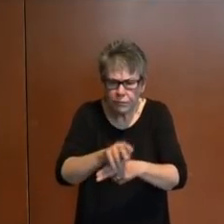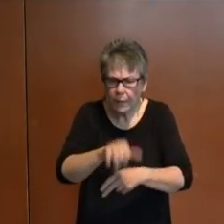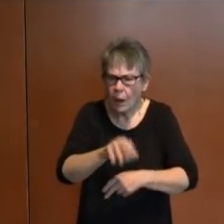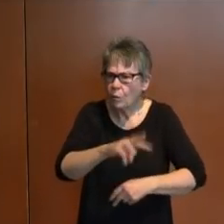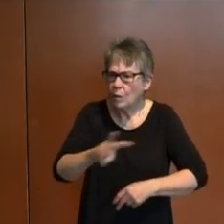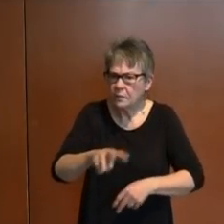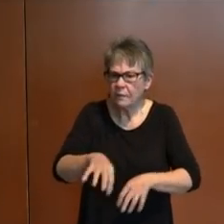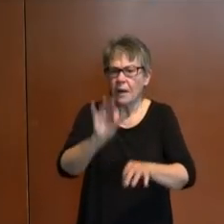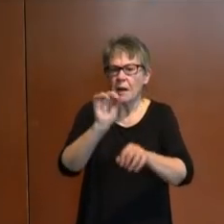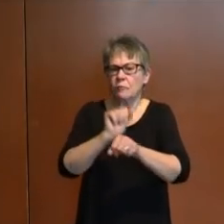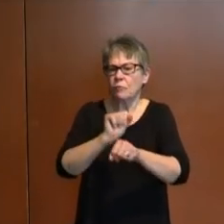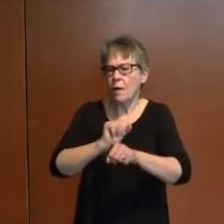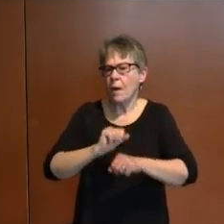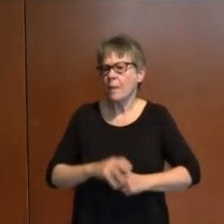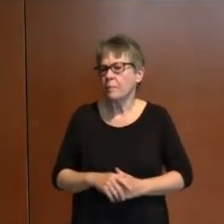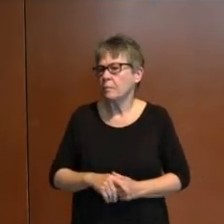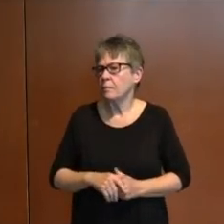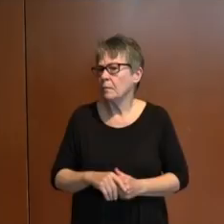visit